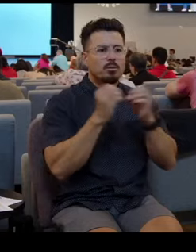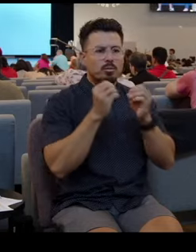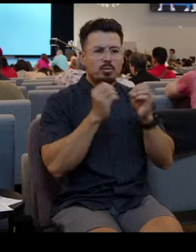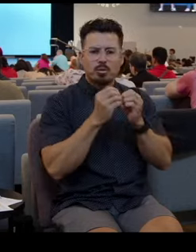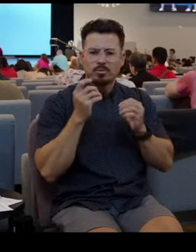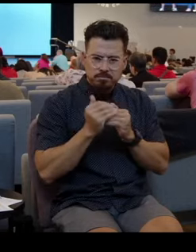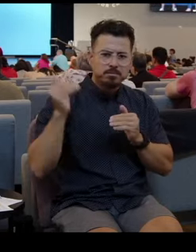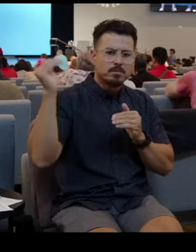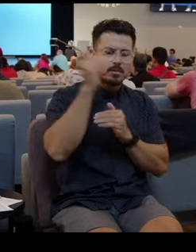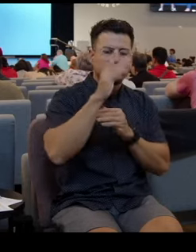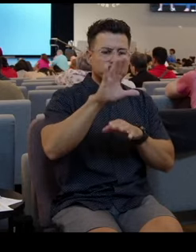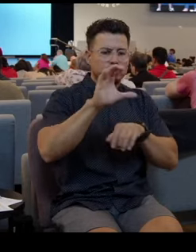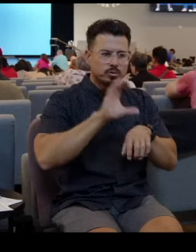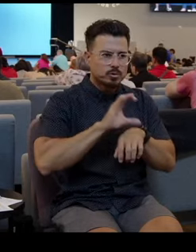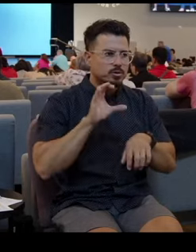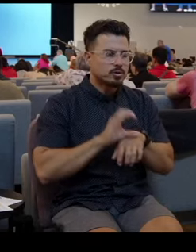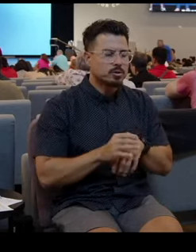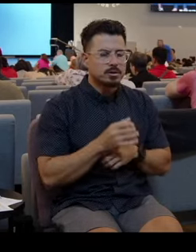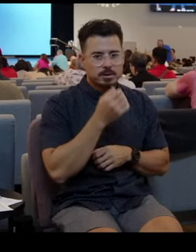church.